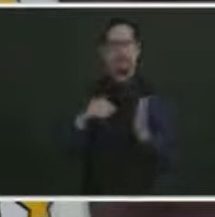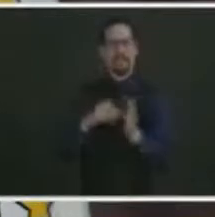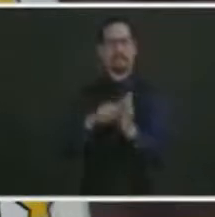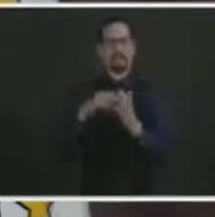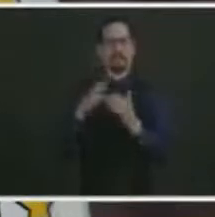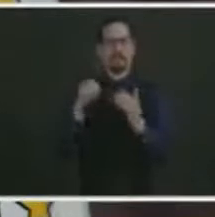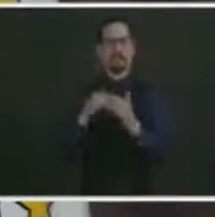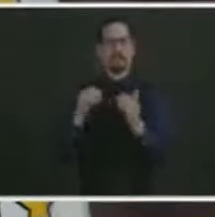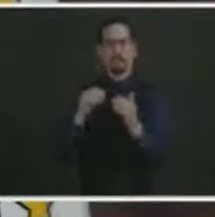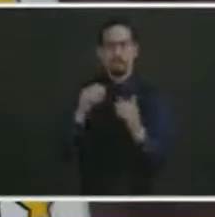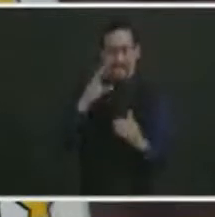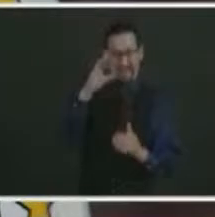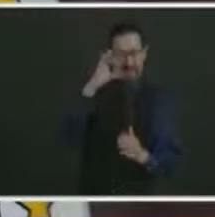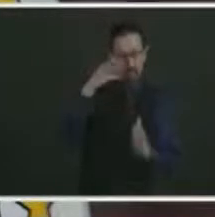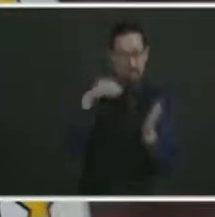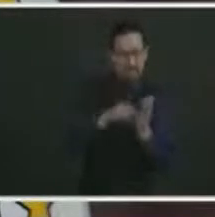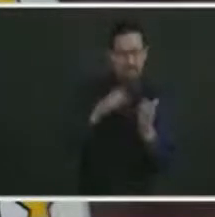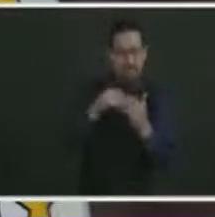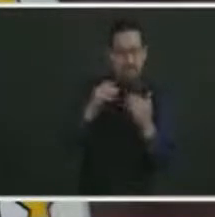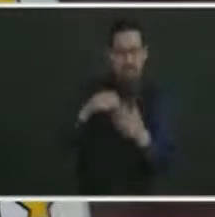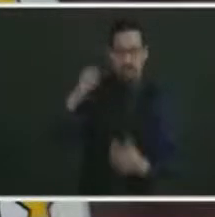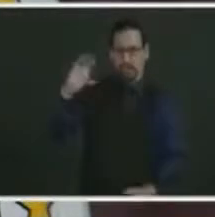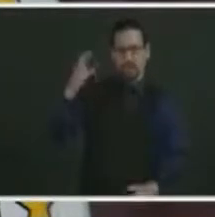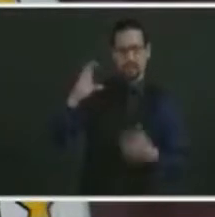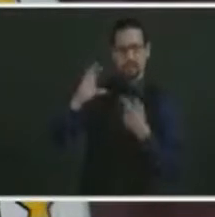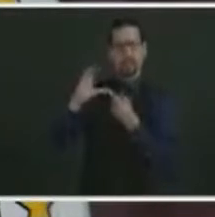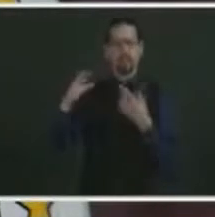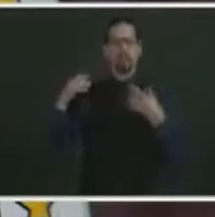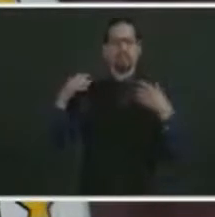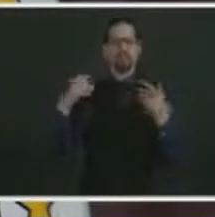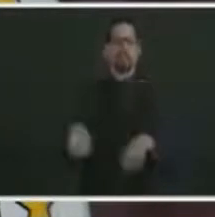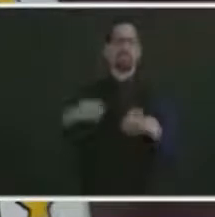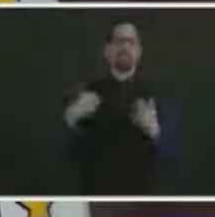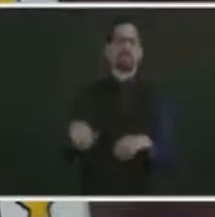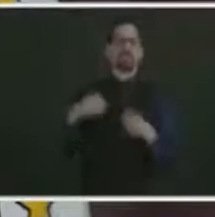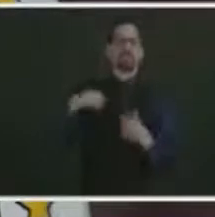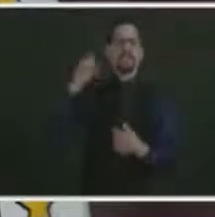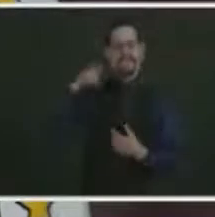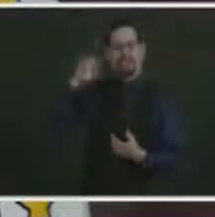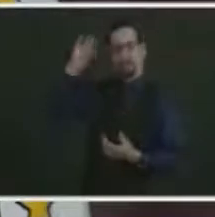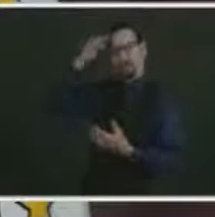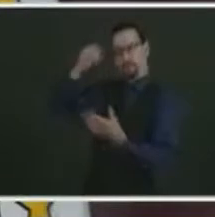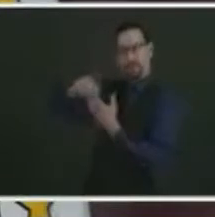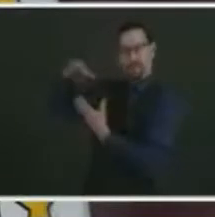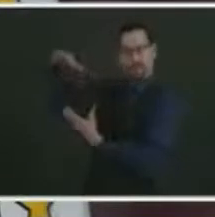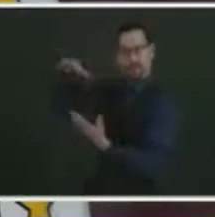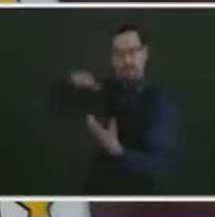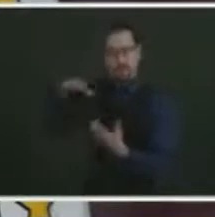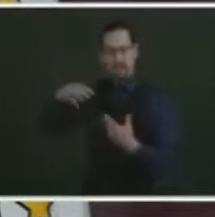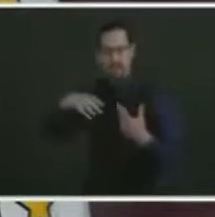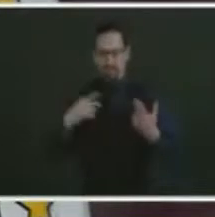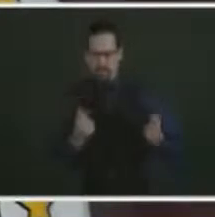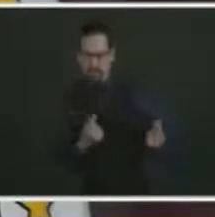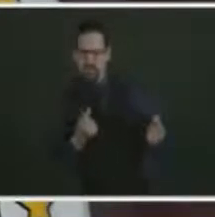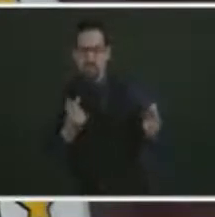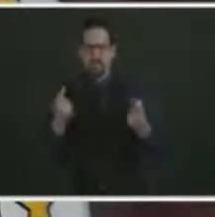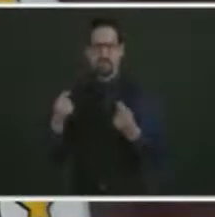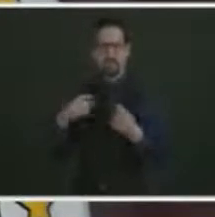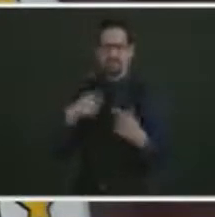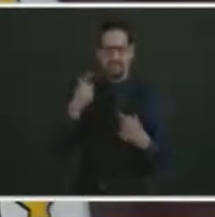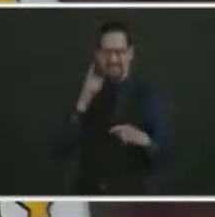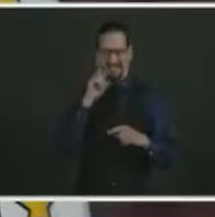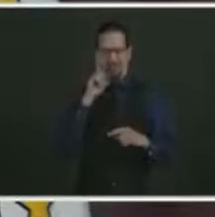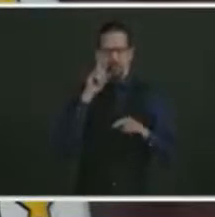without additional federal stimulus. So the approach I've taken, which we've talked about here, is all